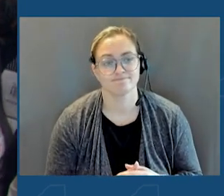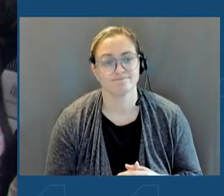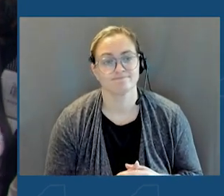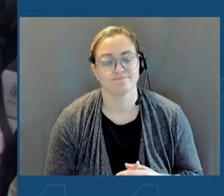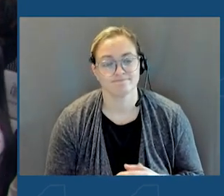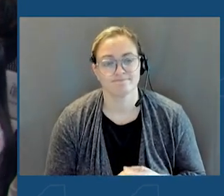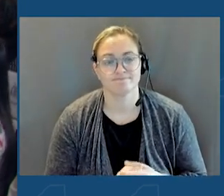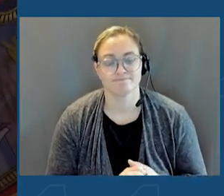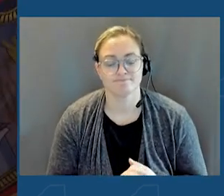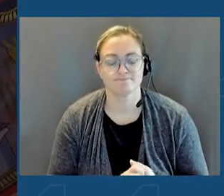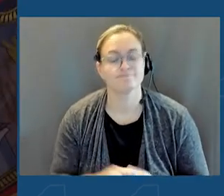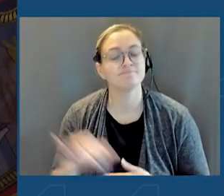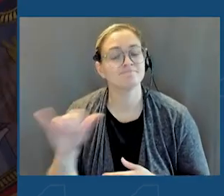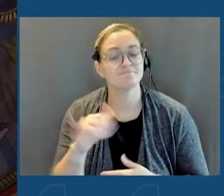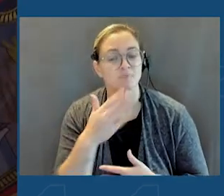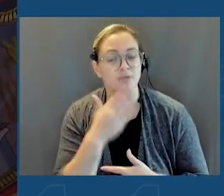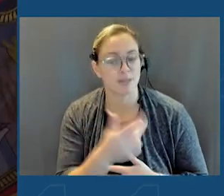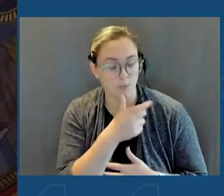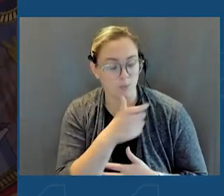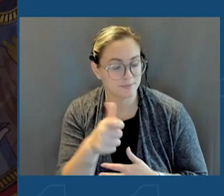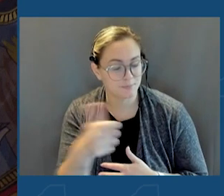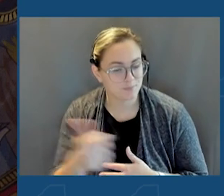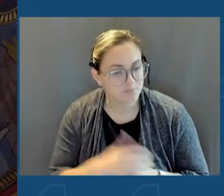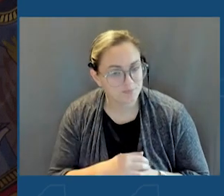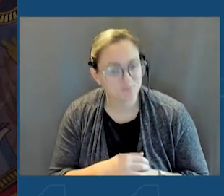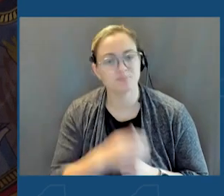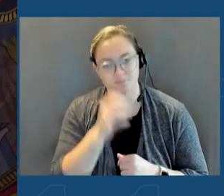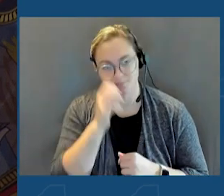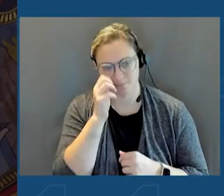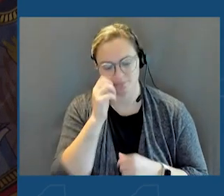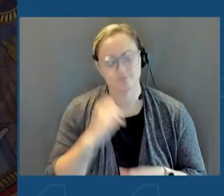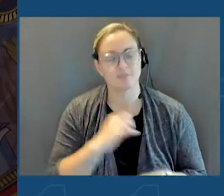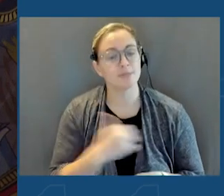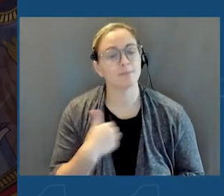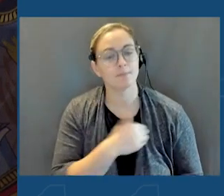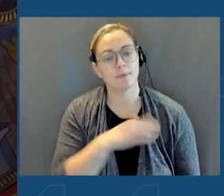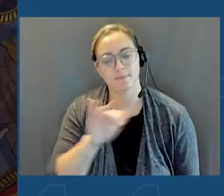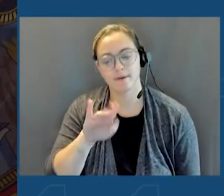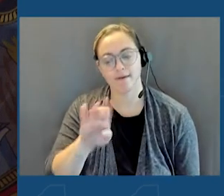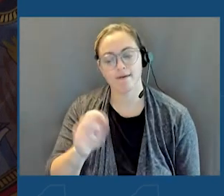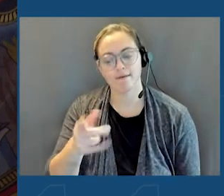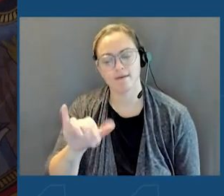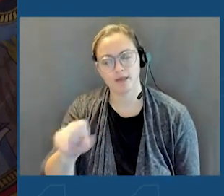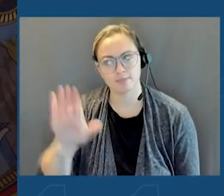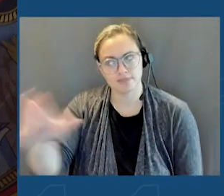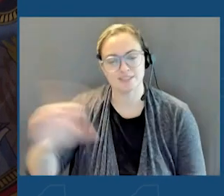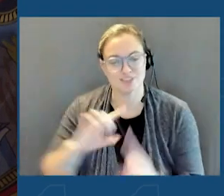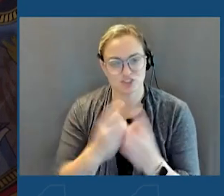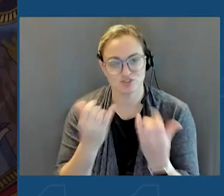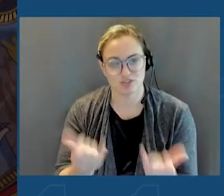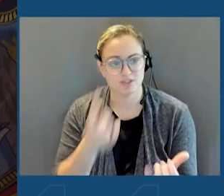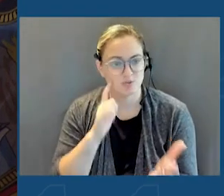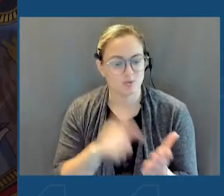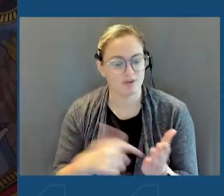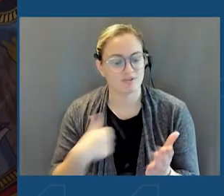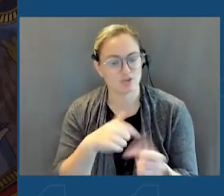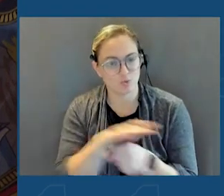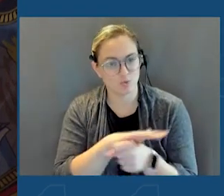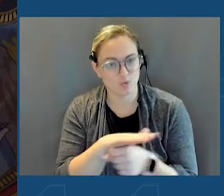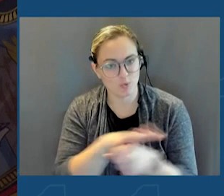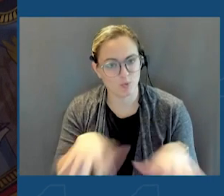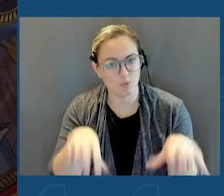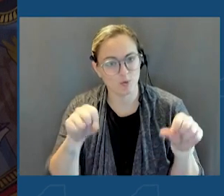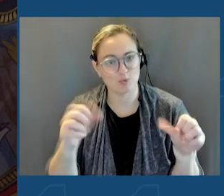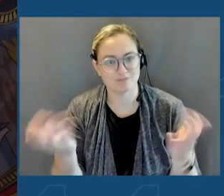I also want to thank Assemblymember Eddie Gibbs, whose district we're in. It's always great to acknowledge our host here as